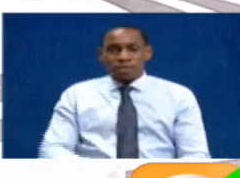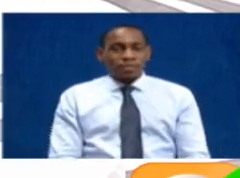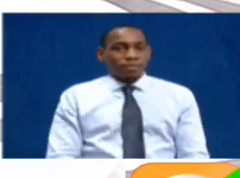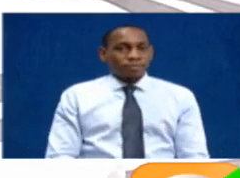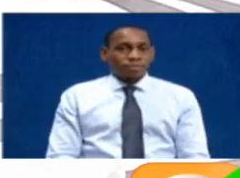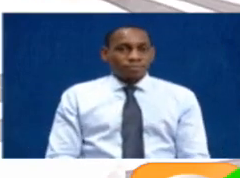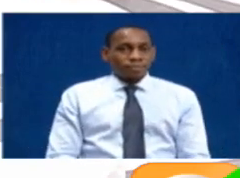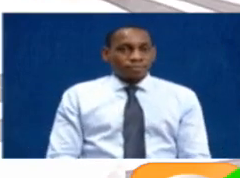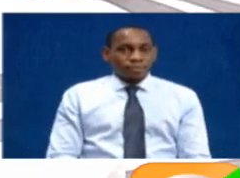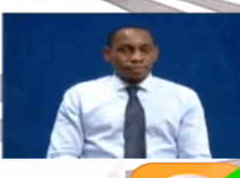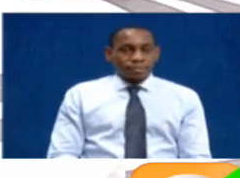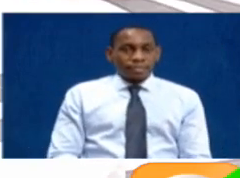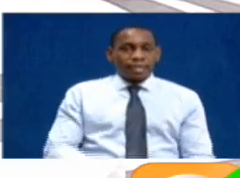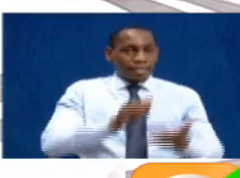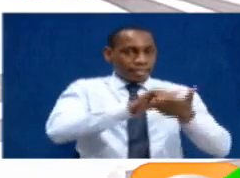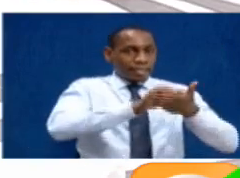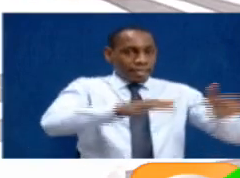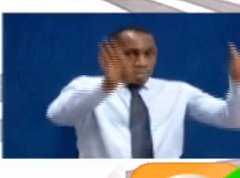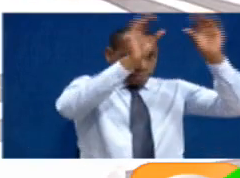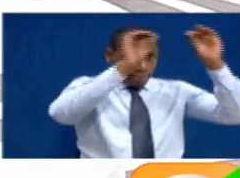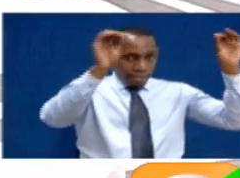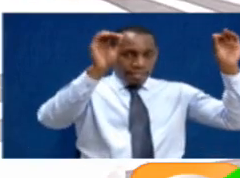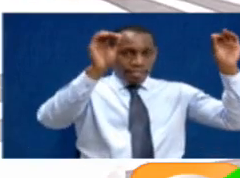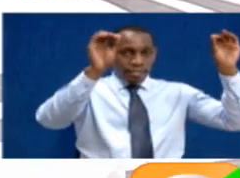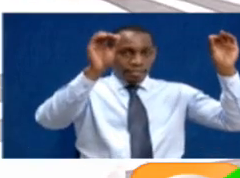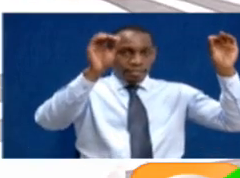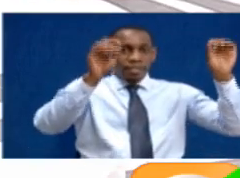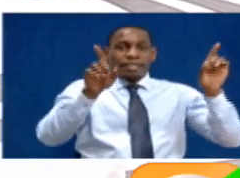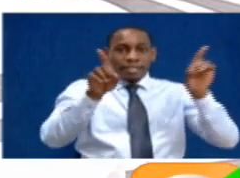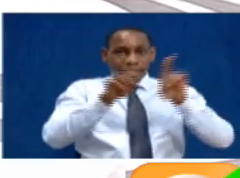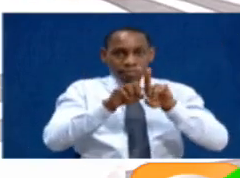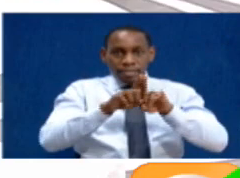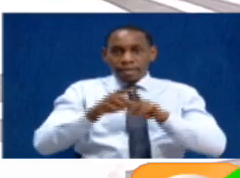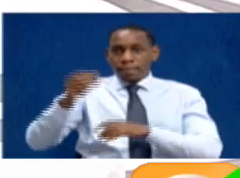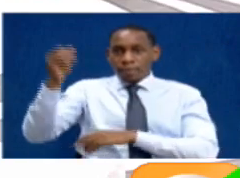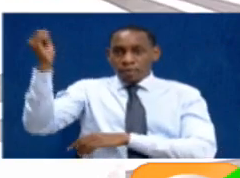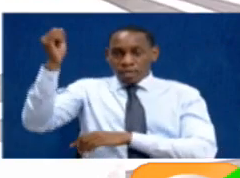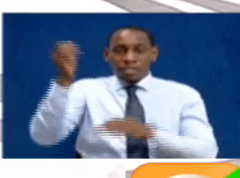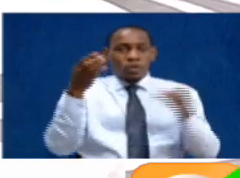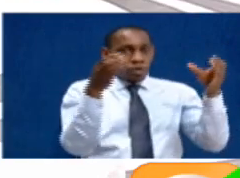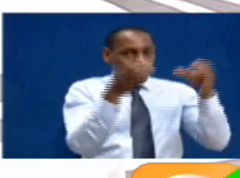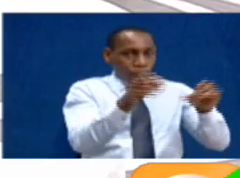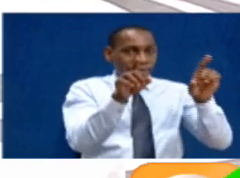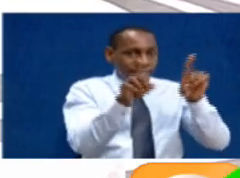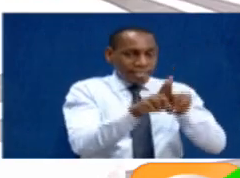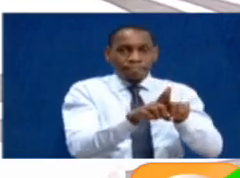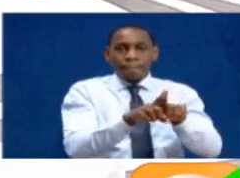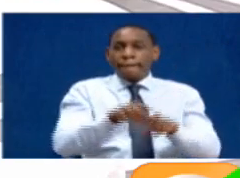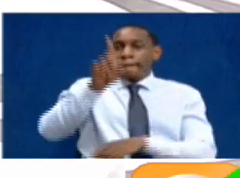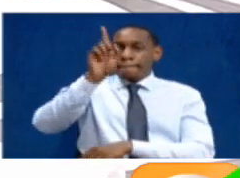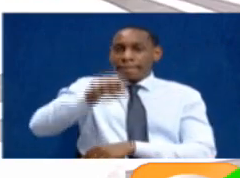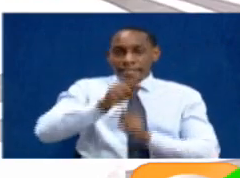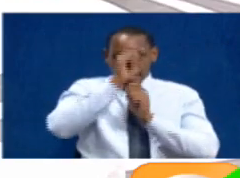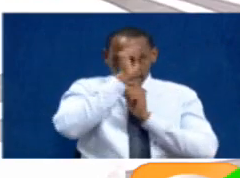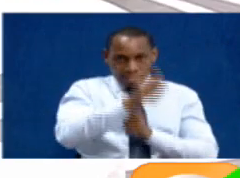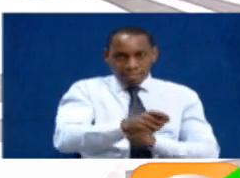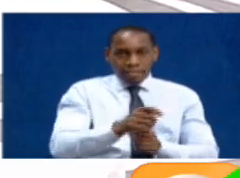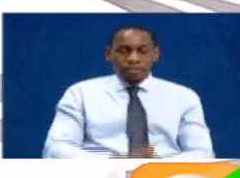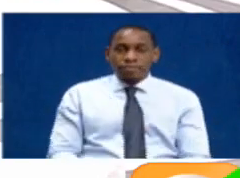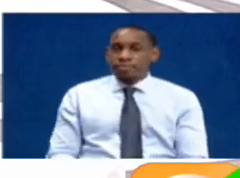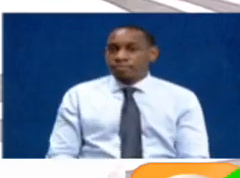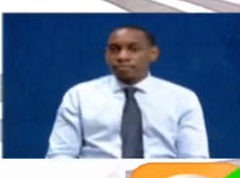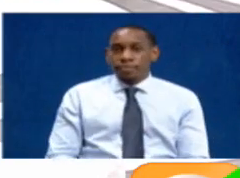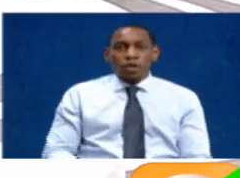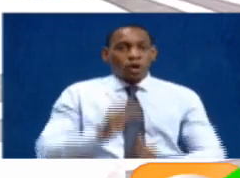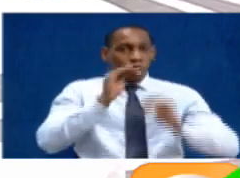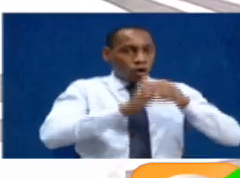No, I can't. So the head of state, and you are in the same political party, you must respect him. Okay,